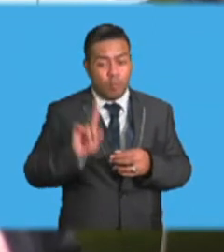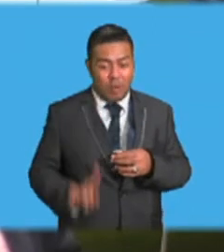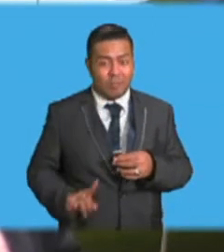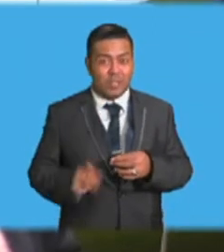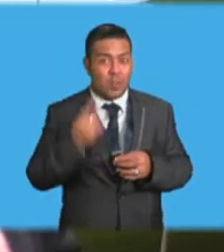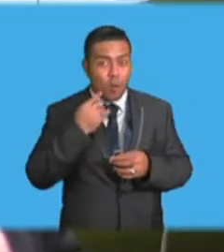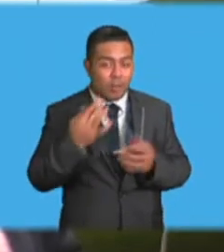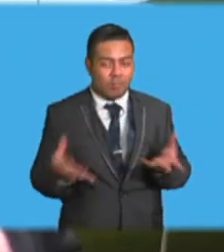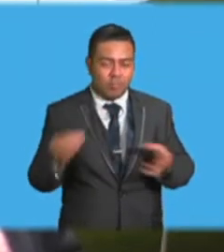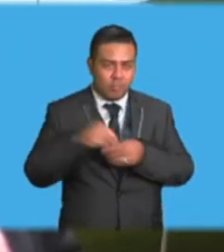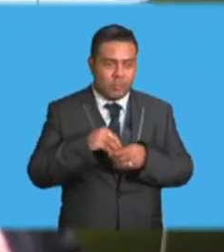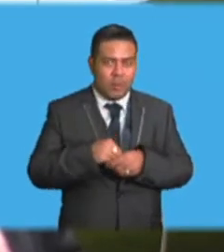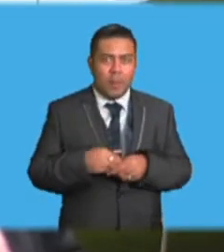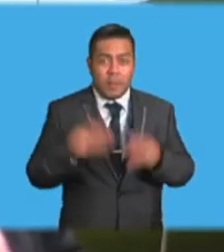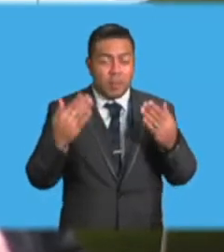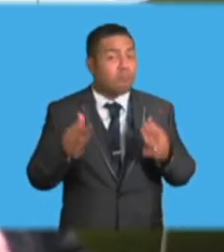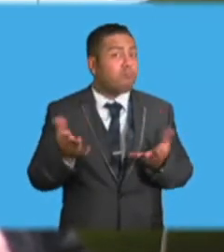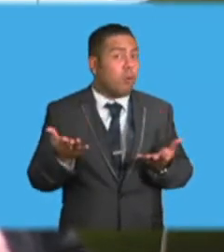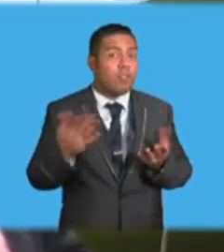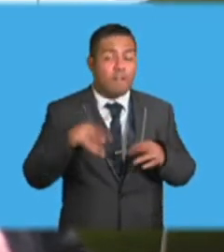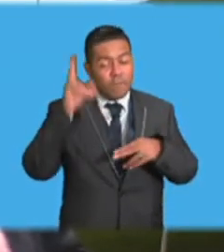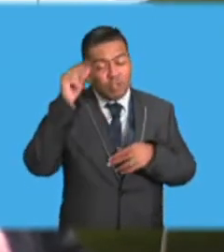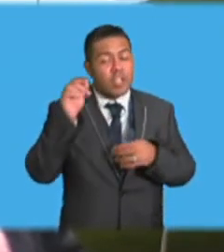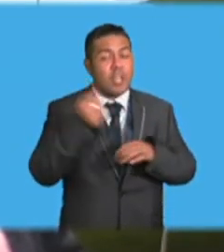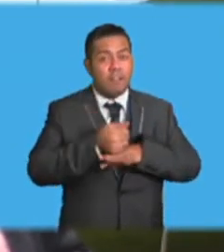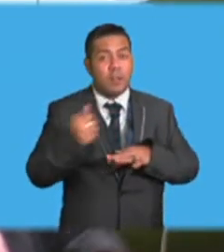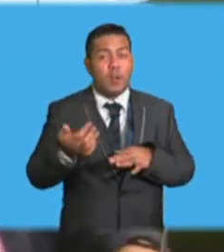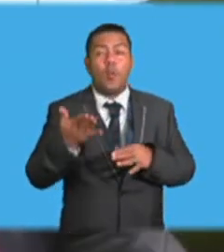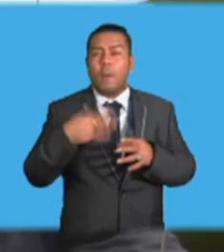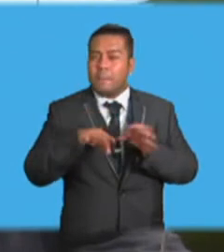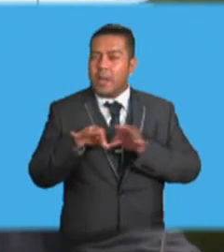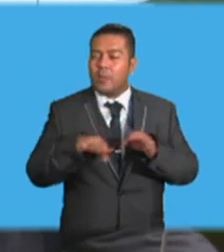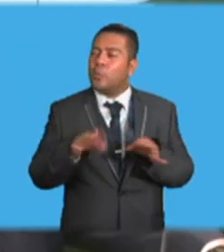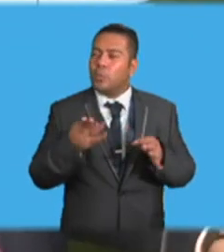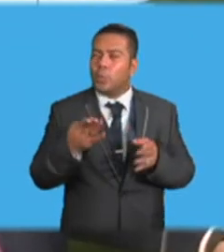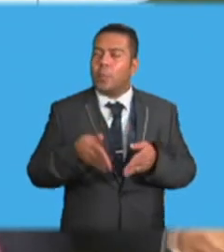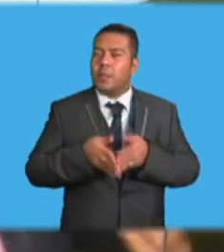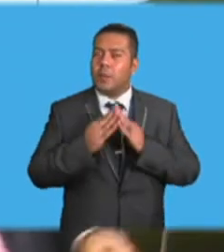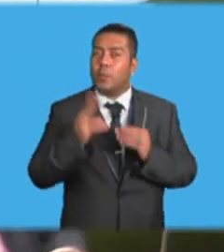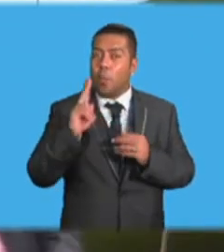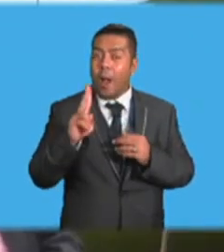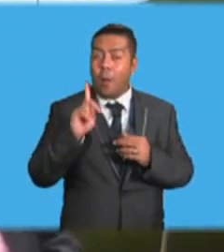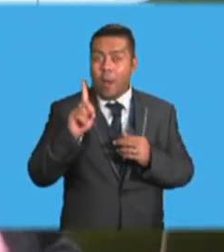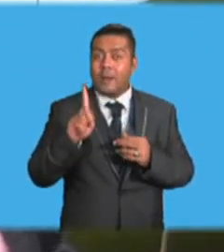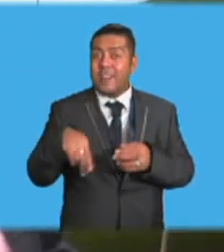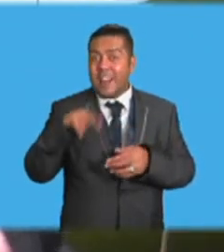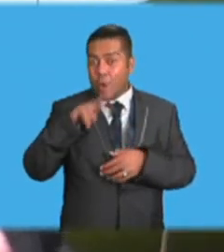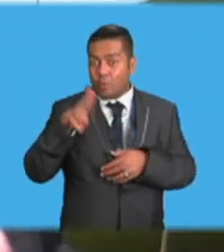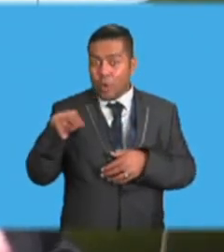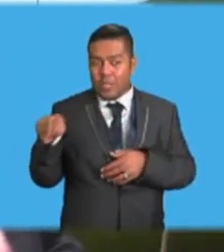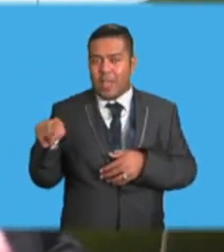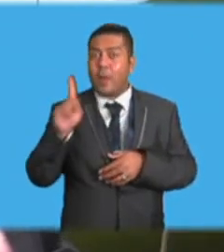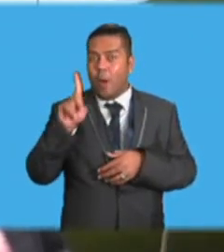Madam Speaker, as highlighted, the Fijian government is planning to build 2 more funeral rites facilities, one in Nosori and the other